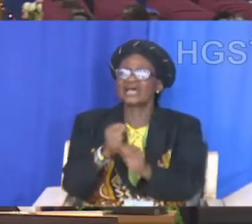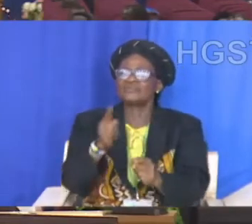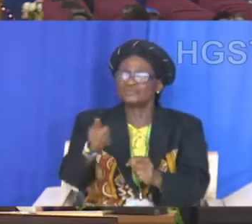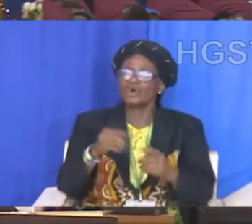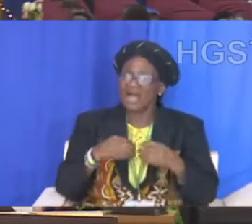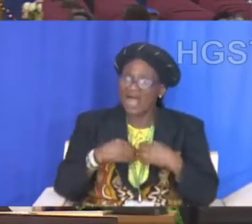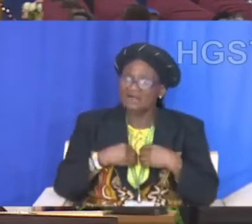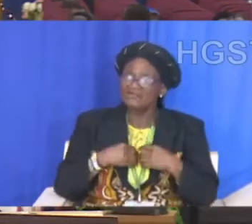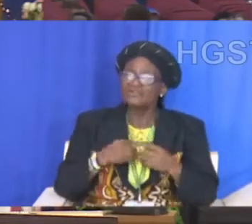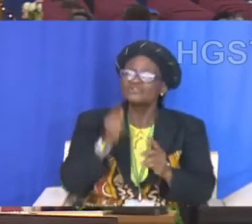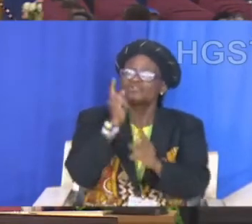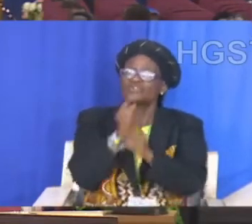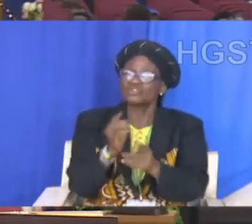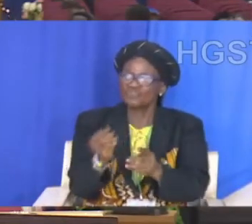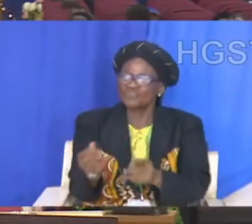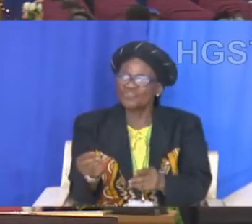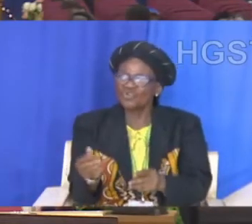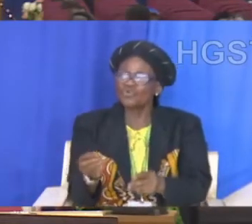ago,